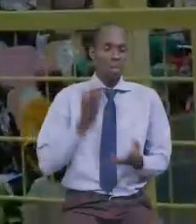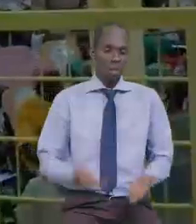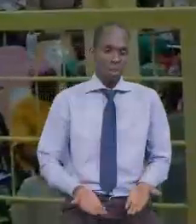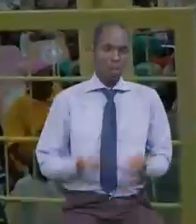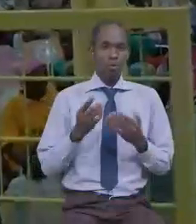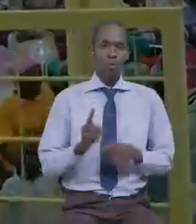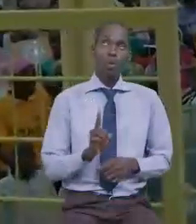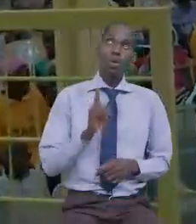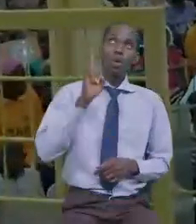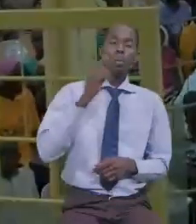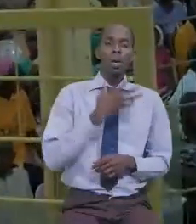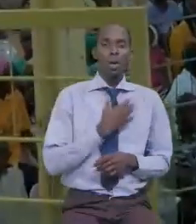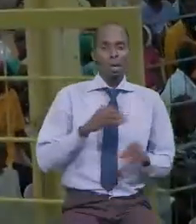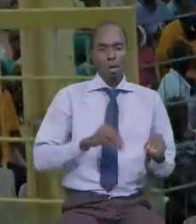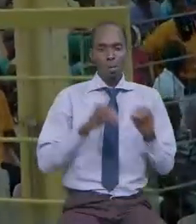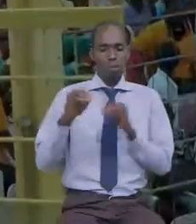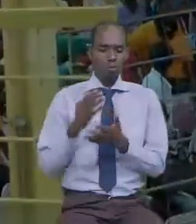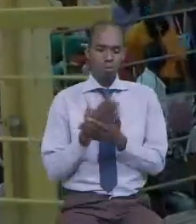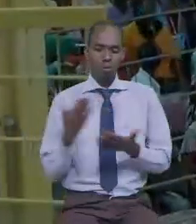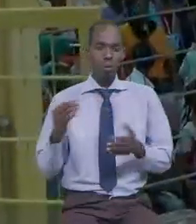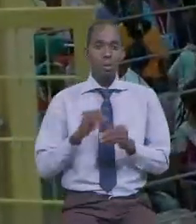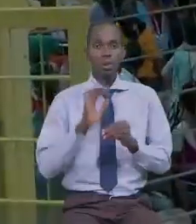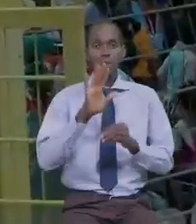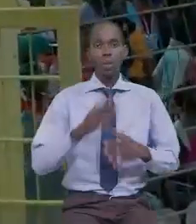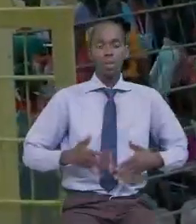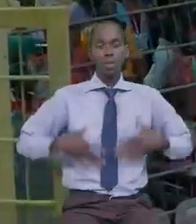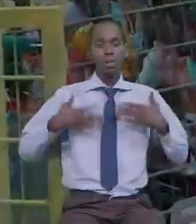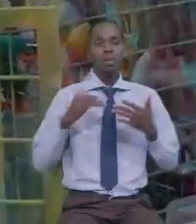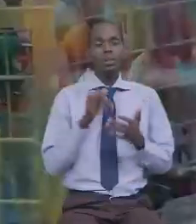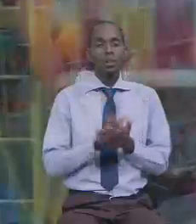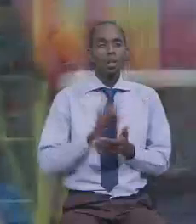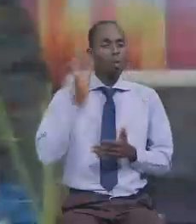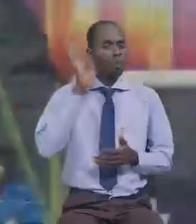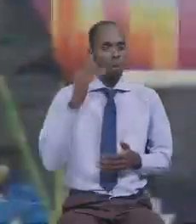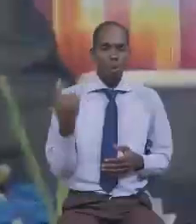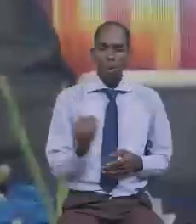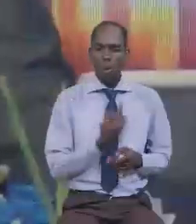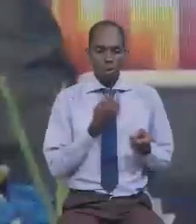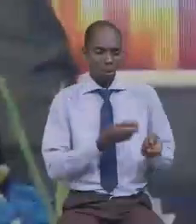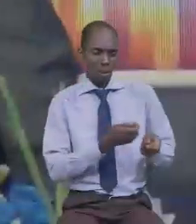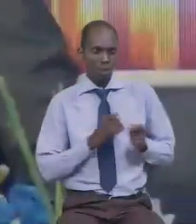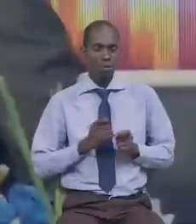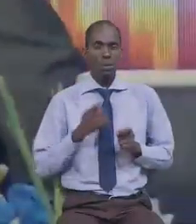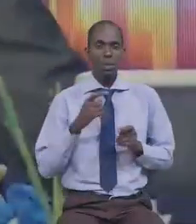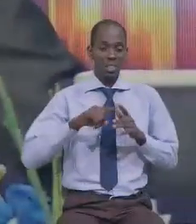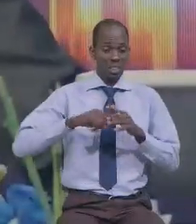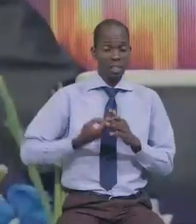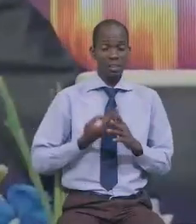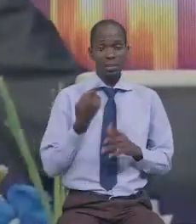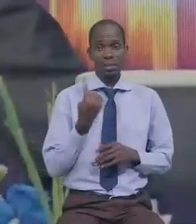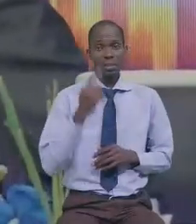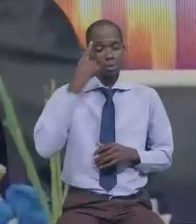put something in your life that will always activate the dream. And you will know,